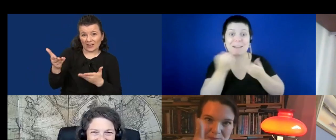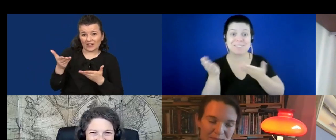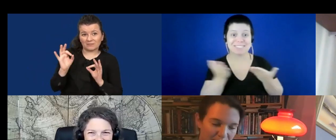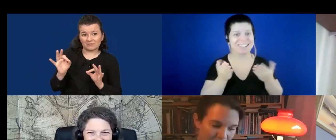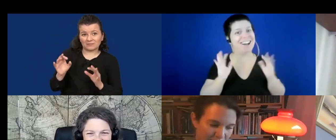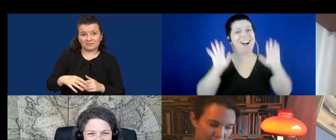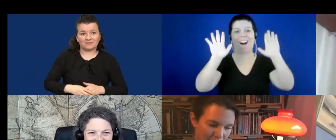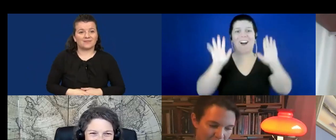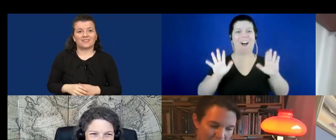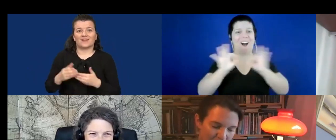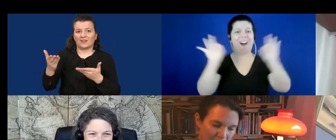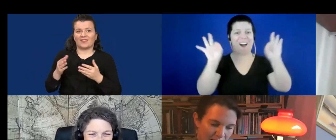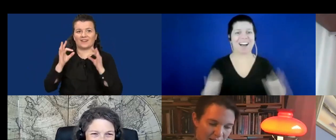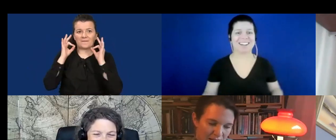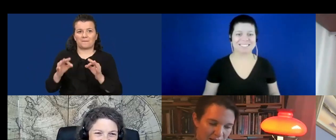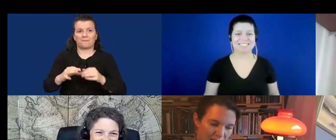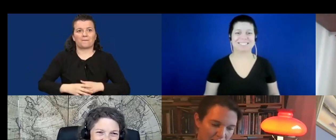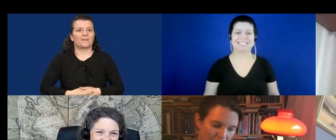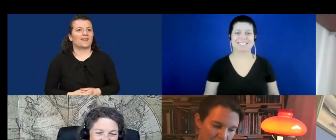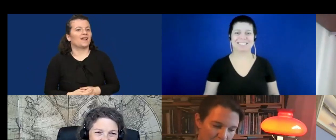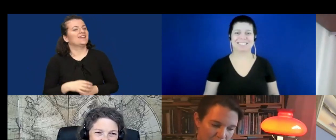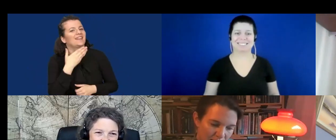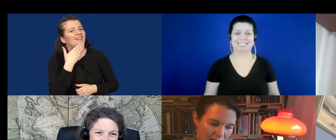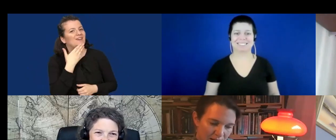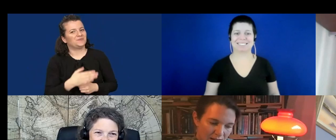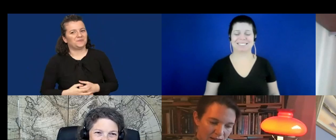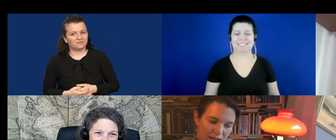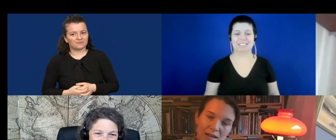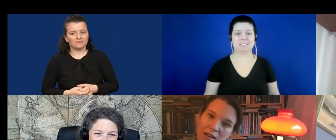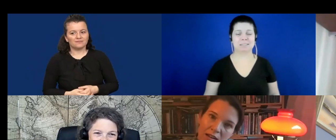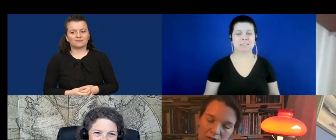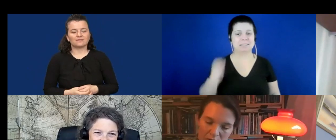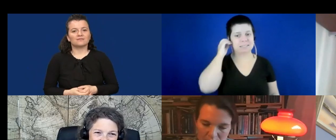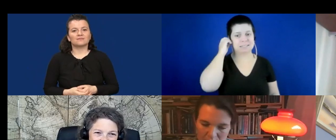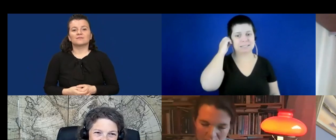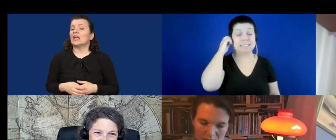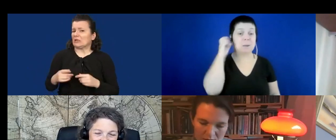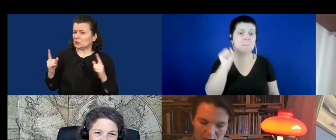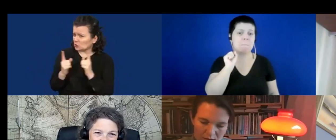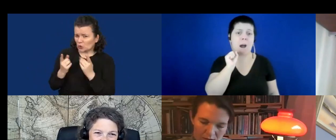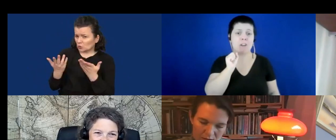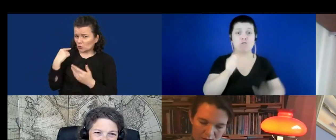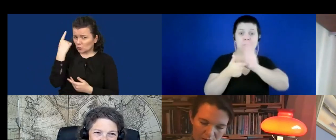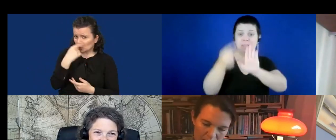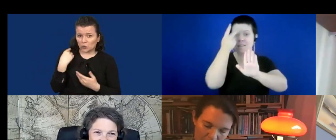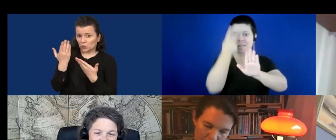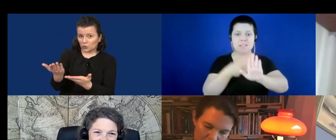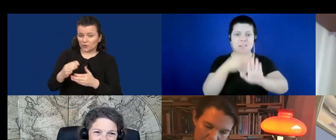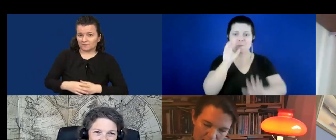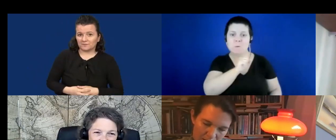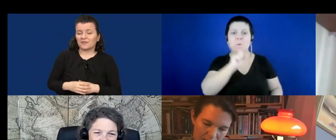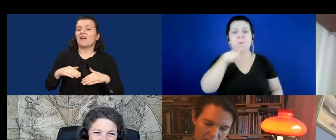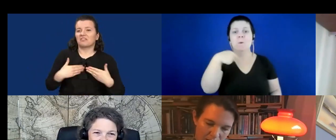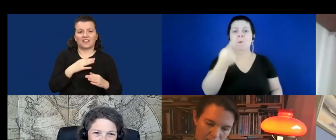fantastic, great stuff. Thank you. Could you briefly say who you are, perhaps, and then we could go on to the question?